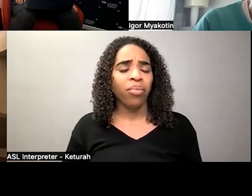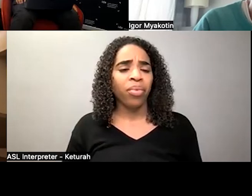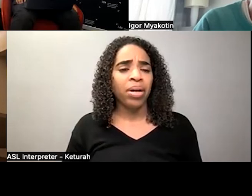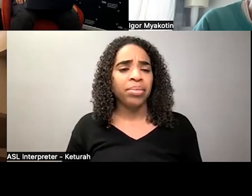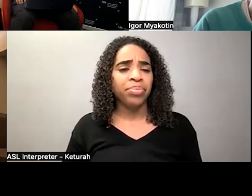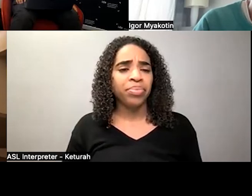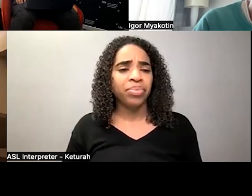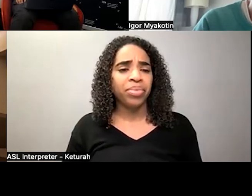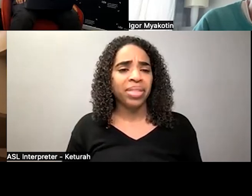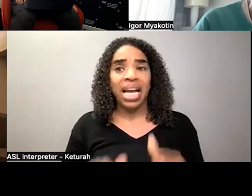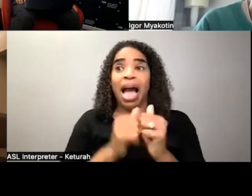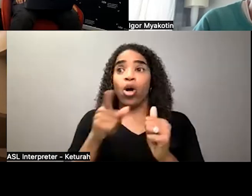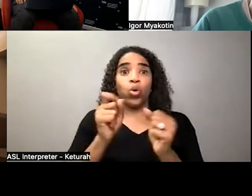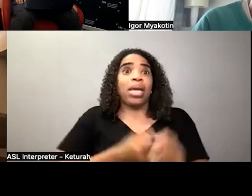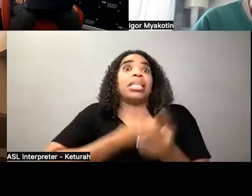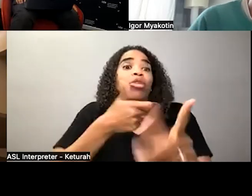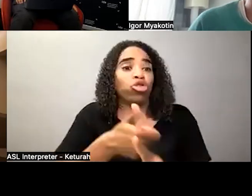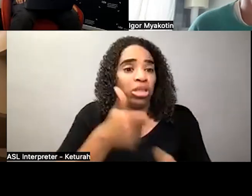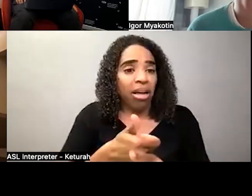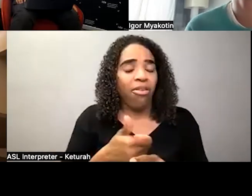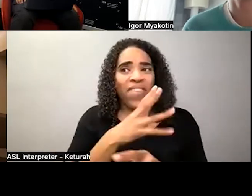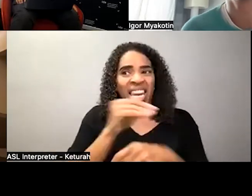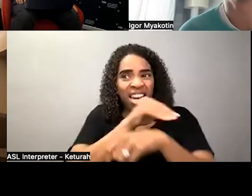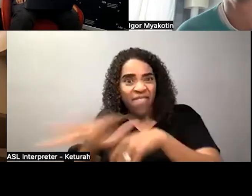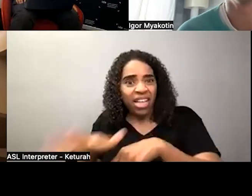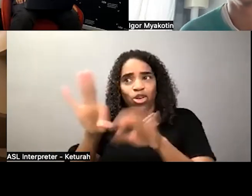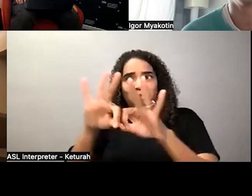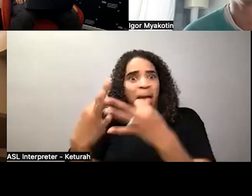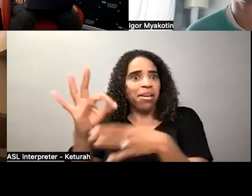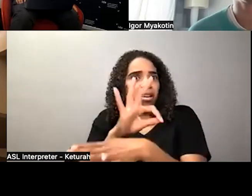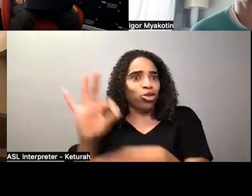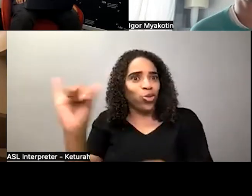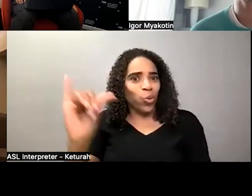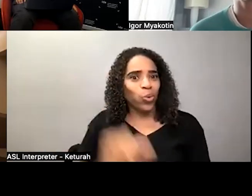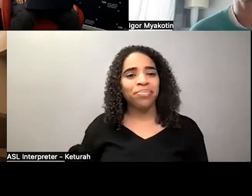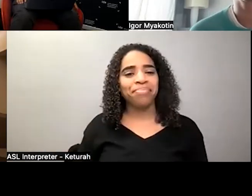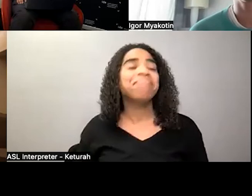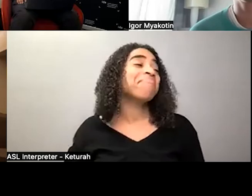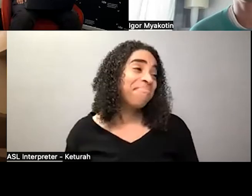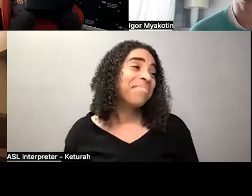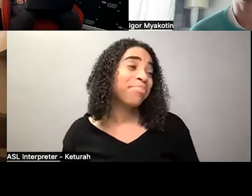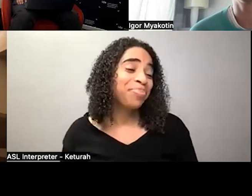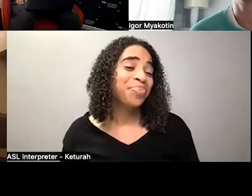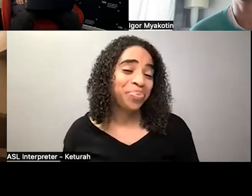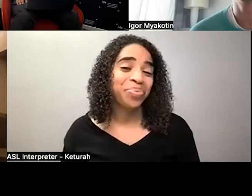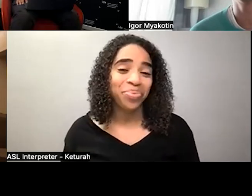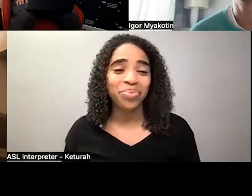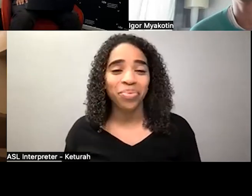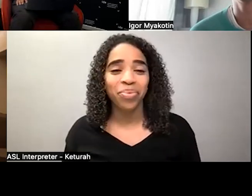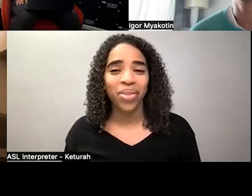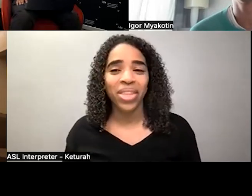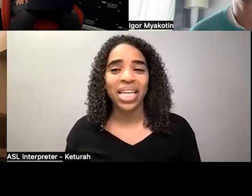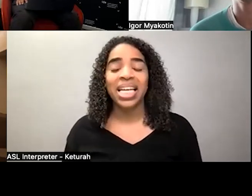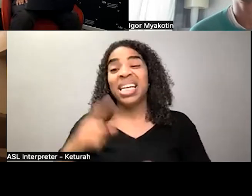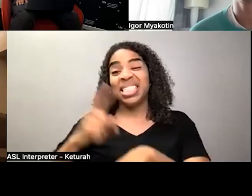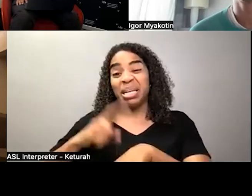can express and how your family function has essential too. Yeah. Well, we're coming up on time